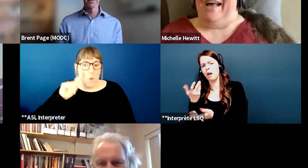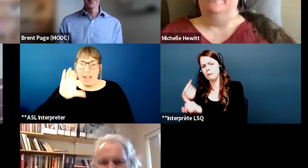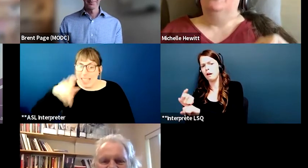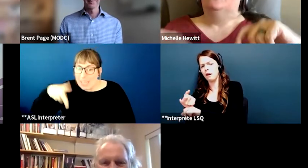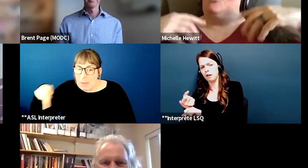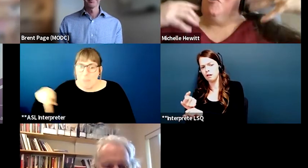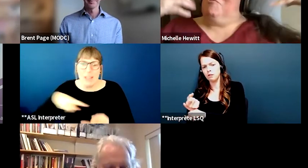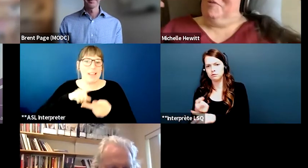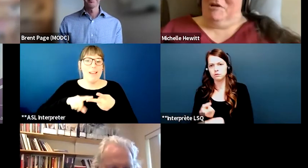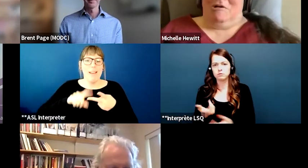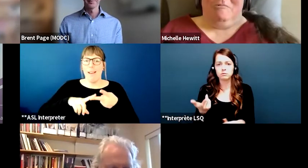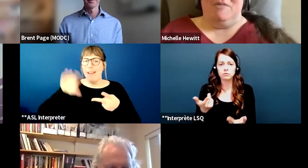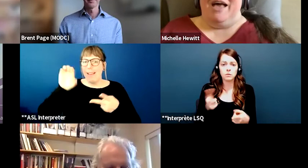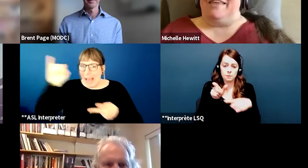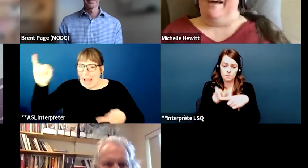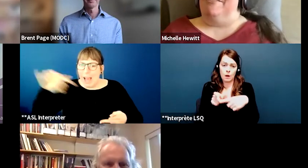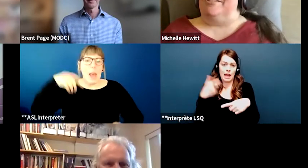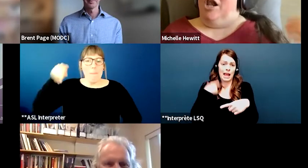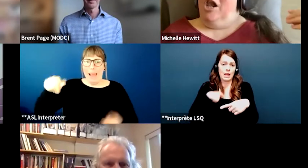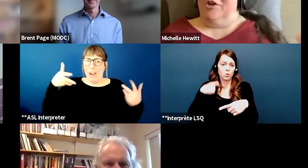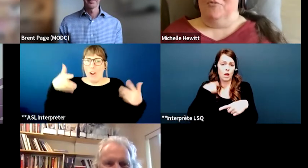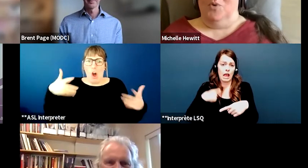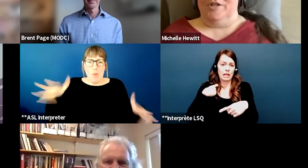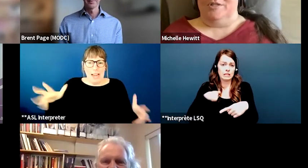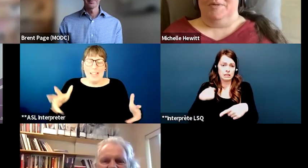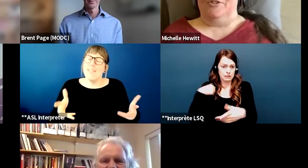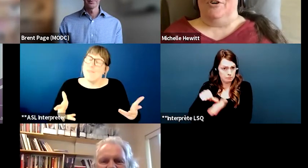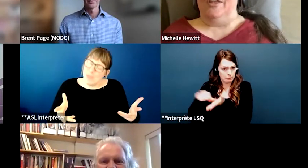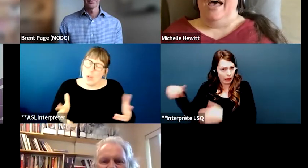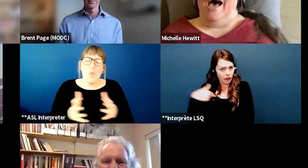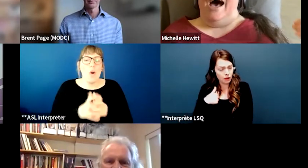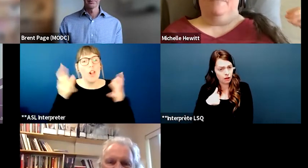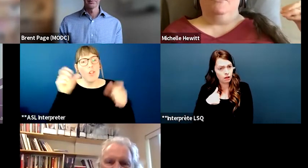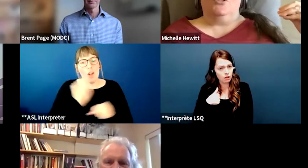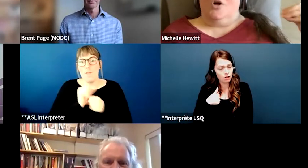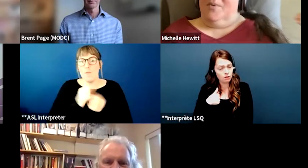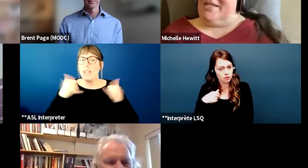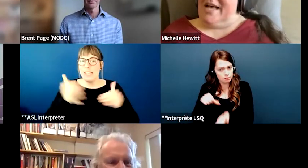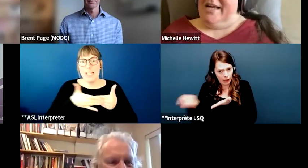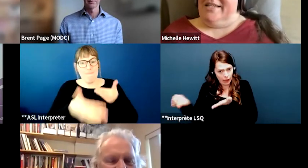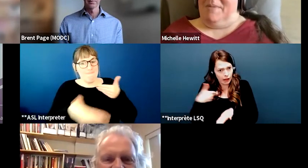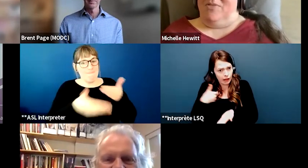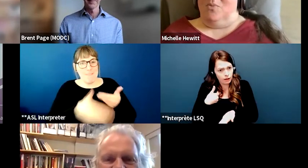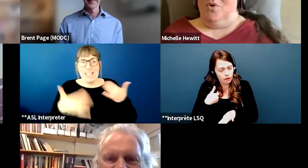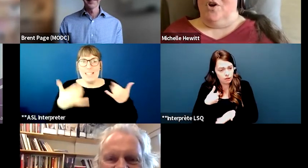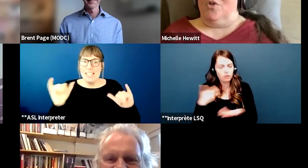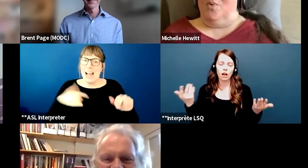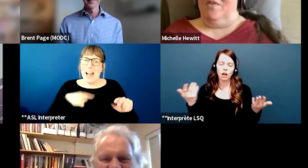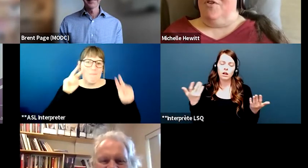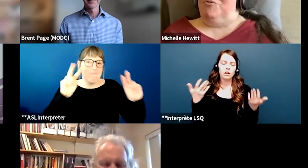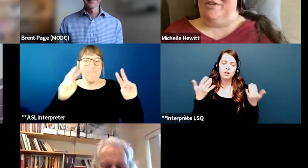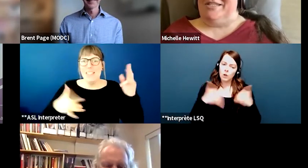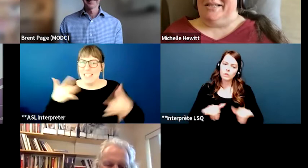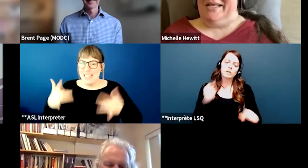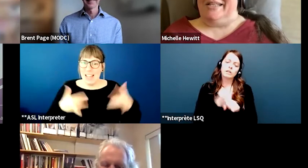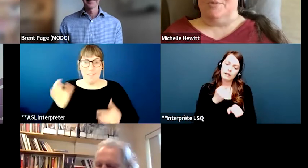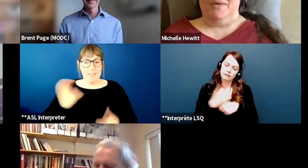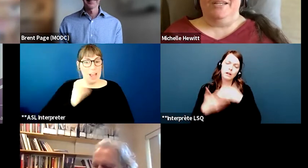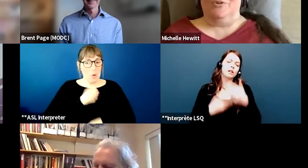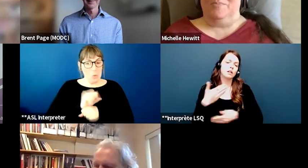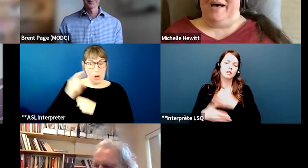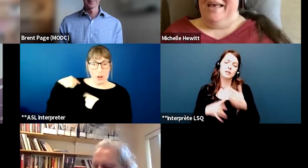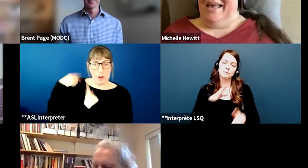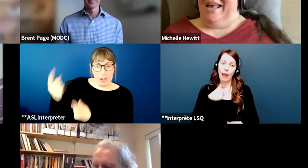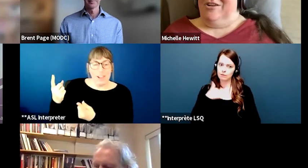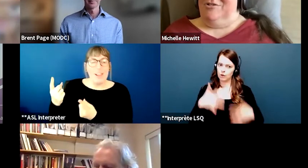CPPD, right? So, you know, there is a lot of work to be done. I'm so excited by the work that we've heard recently that's